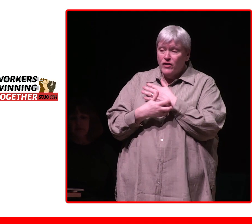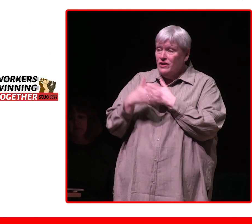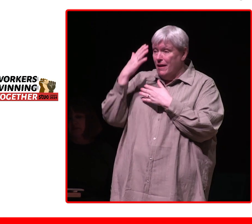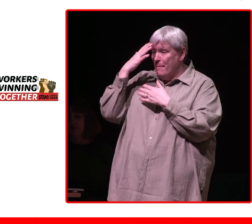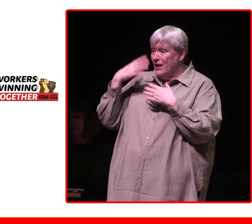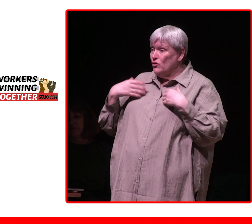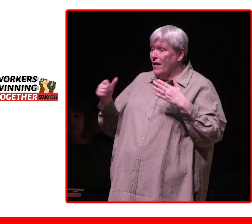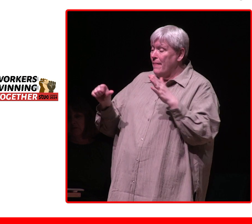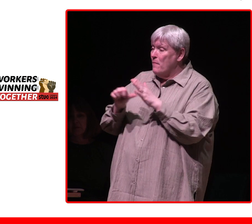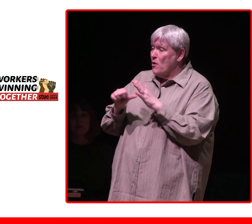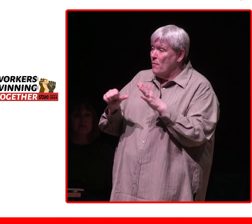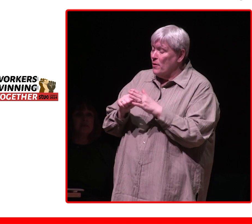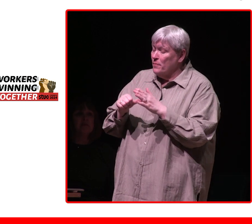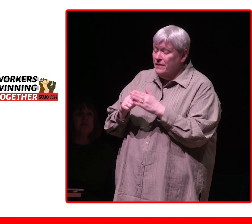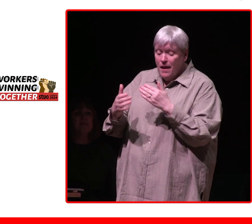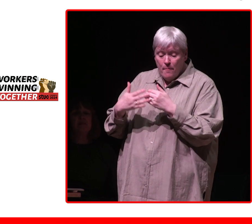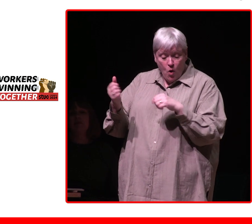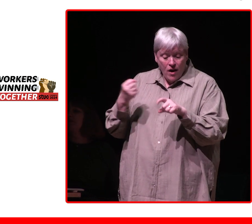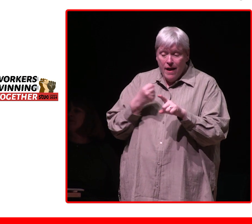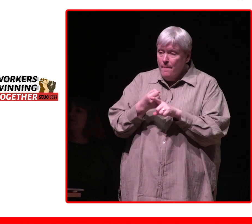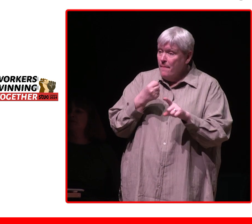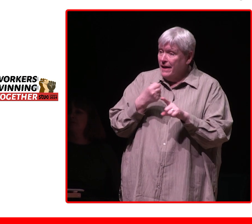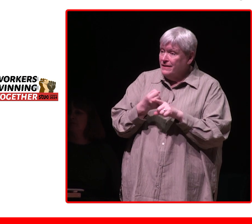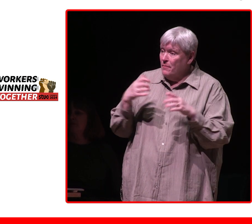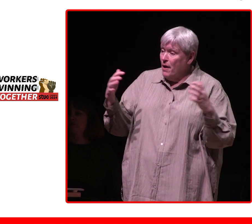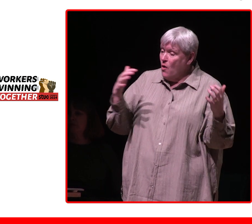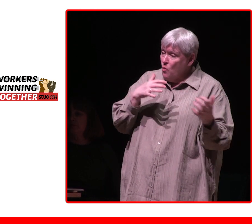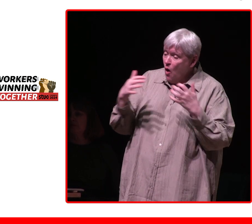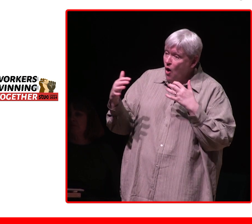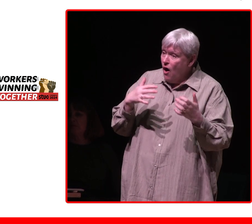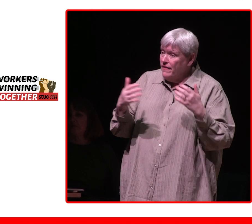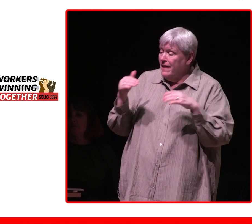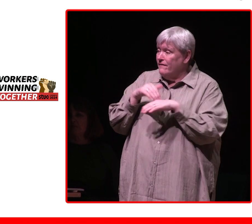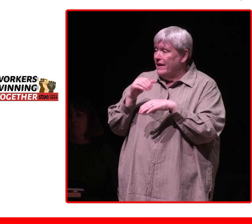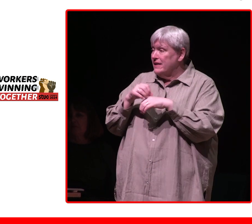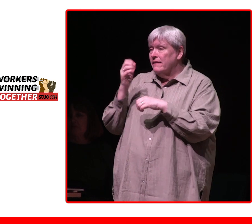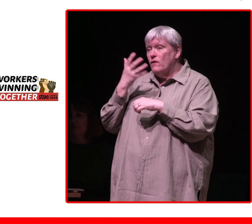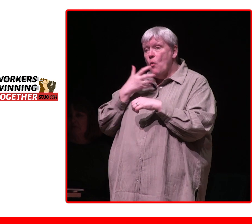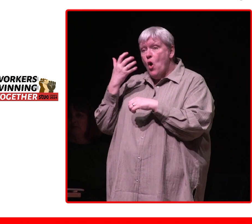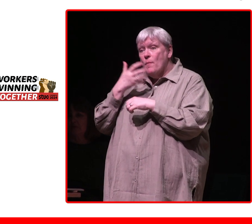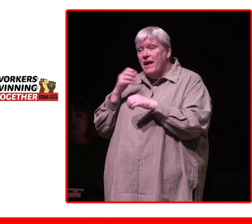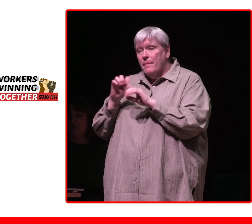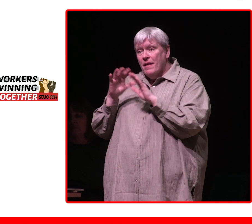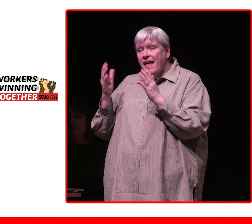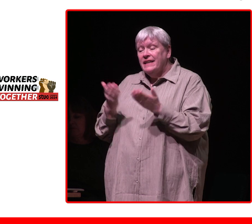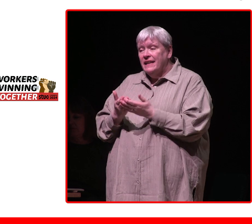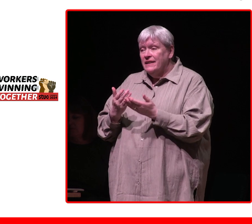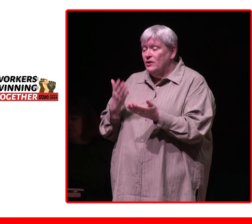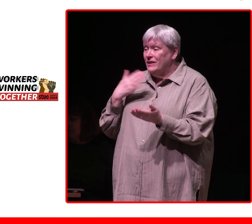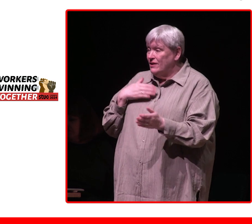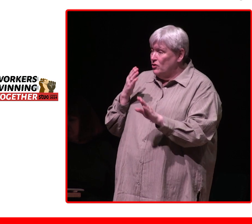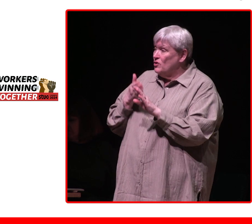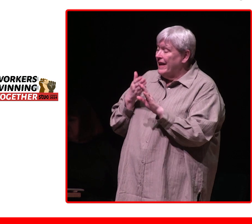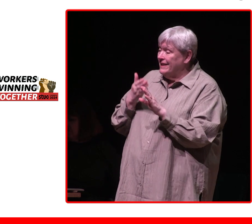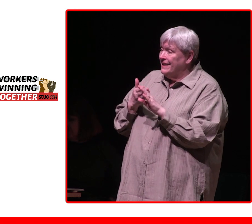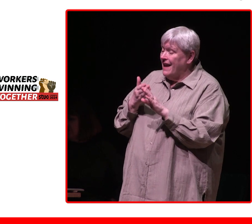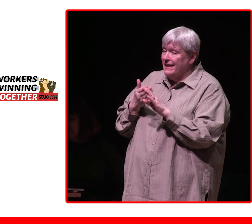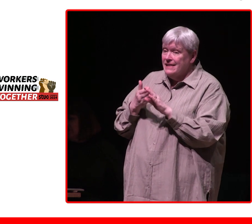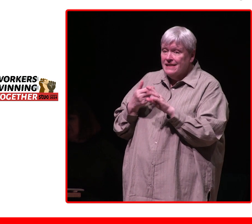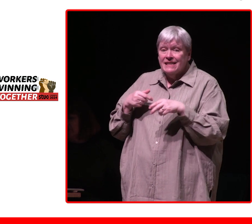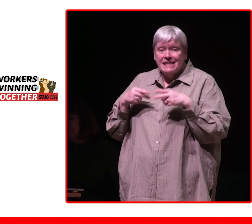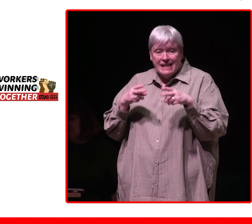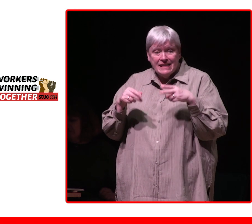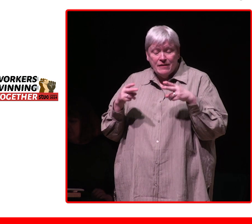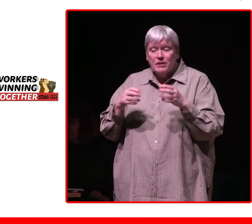even more impacted by war, violence, and the effect of a warming planet. We need to recognise that these strict systems